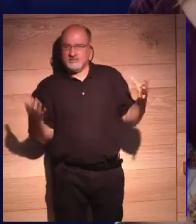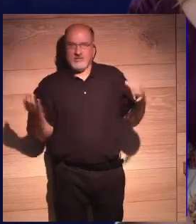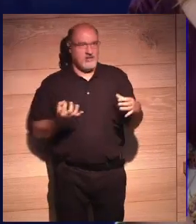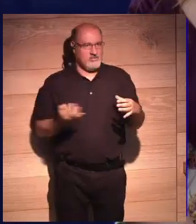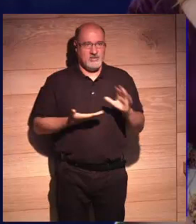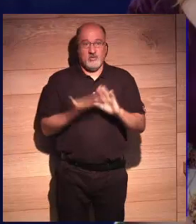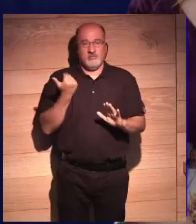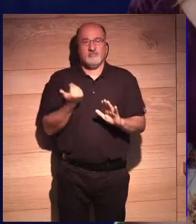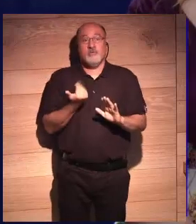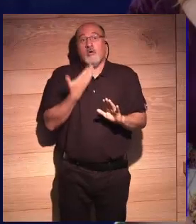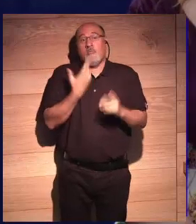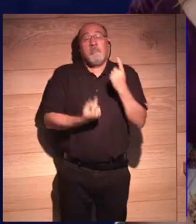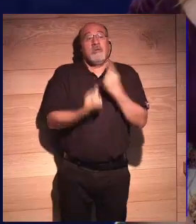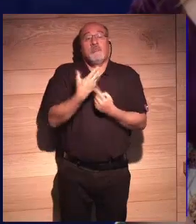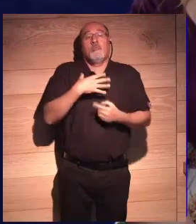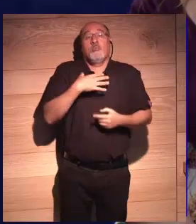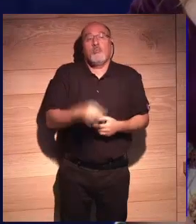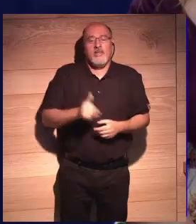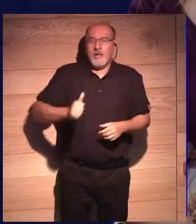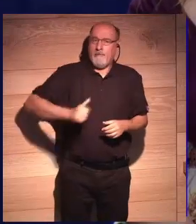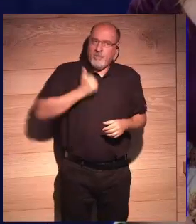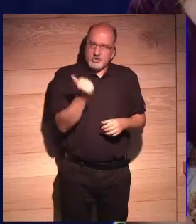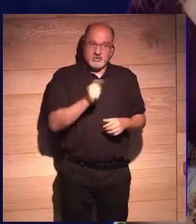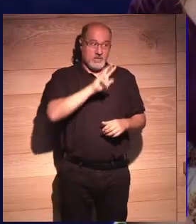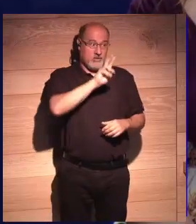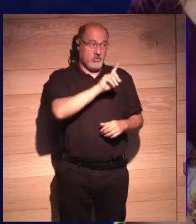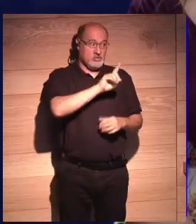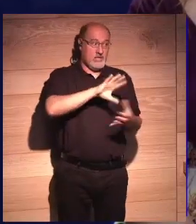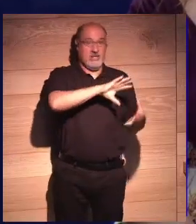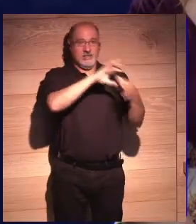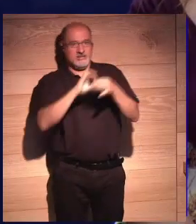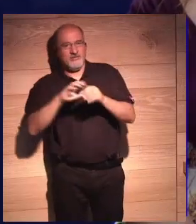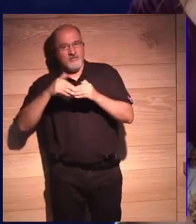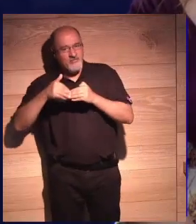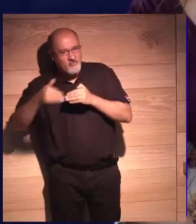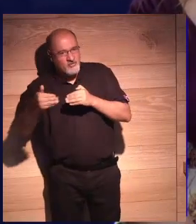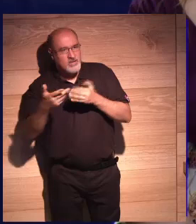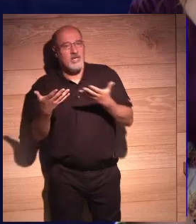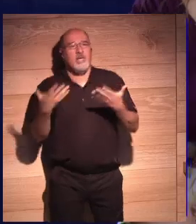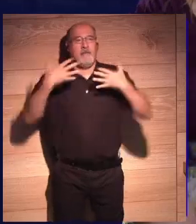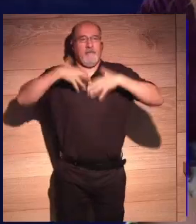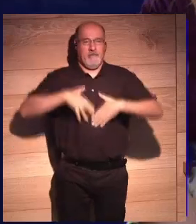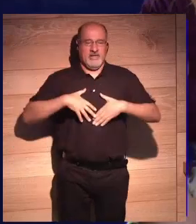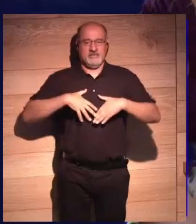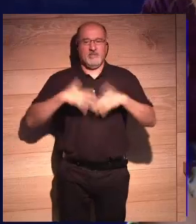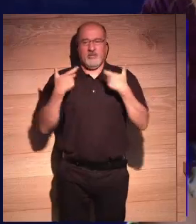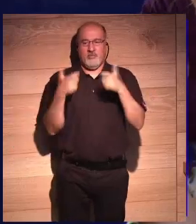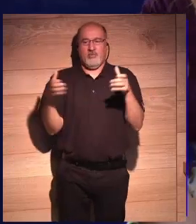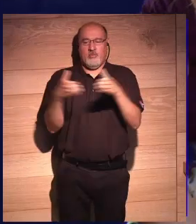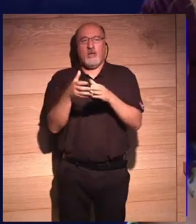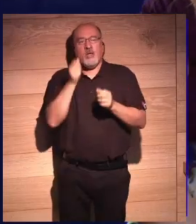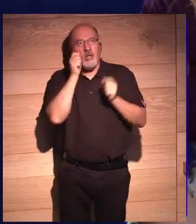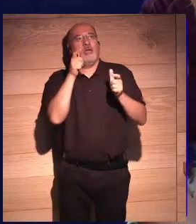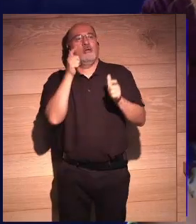make mistakes in terms of user experience, but sometimes we do it on purpose because we need to design an immersive experience